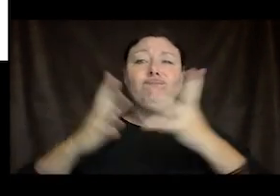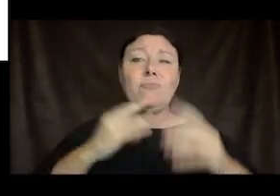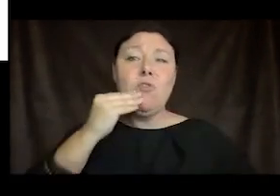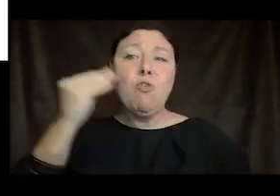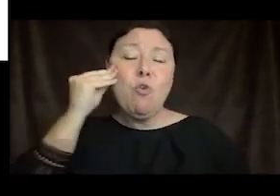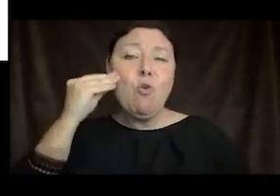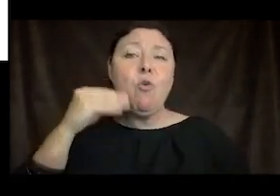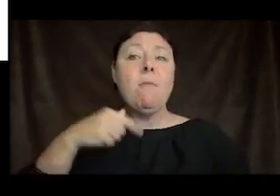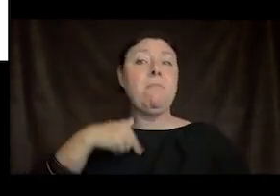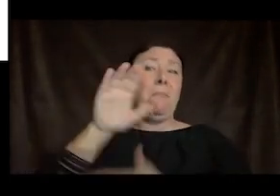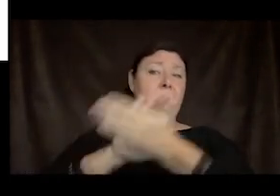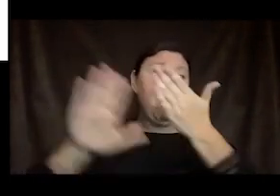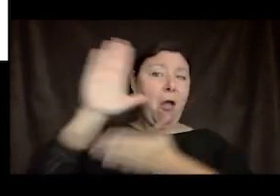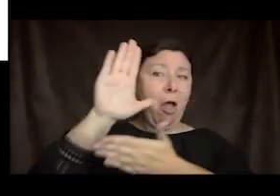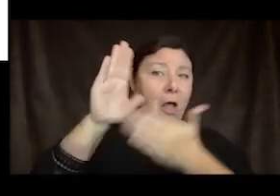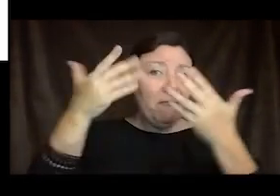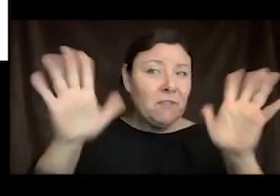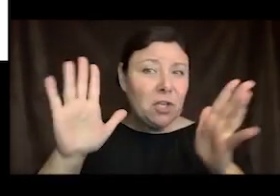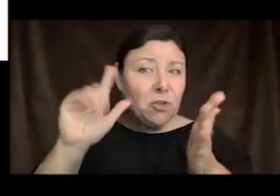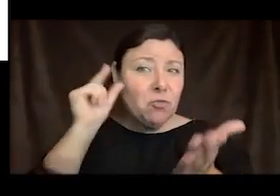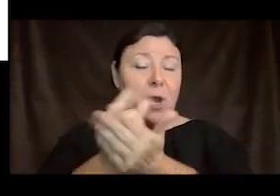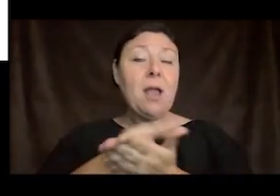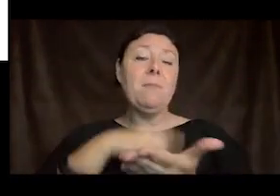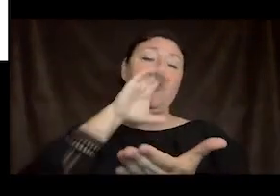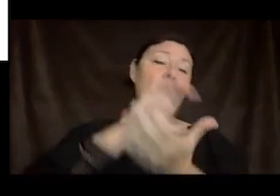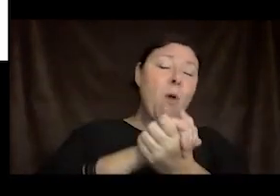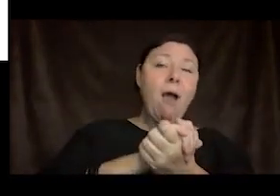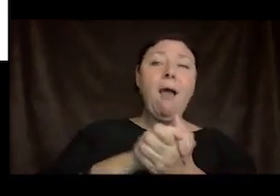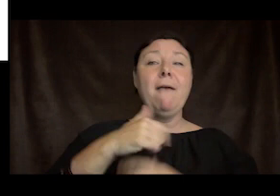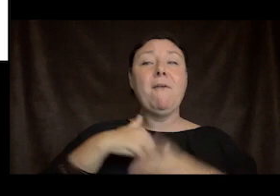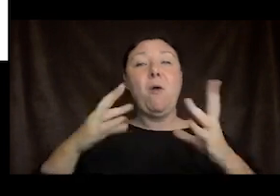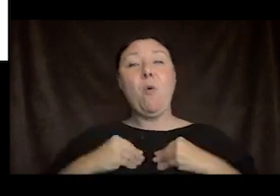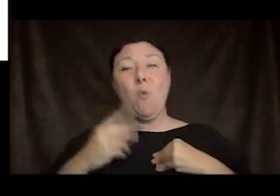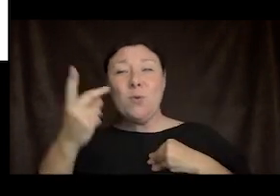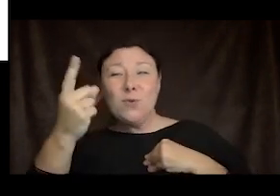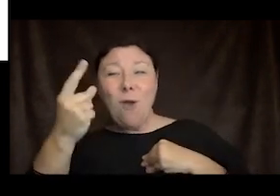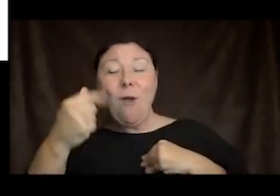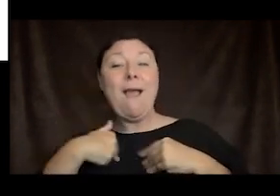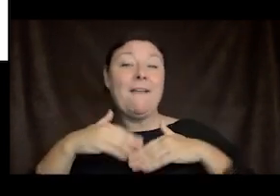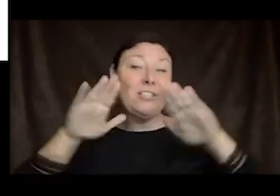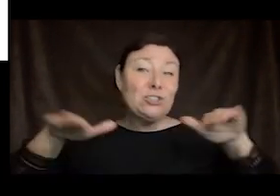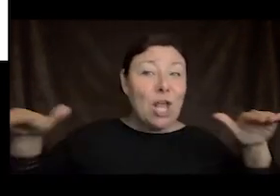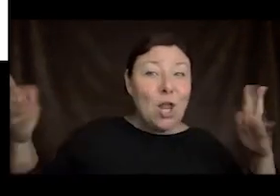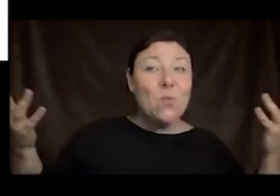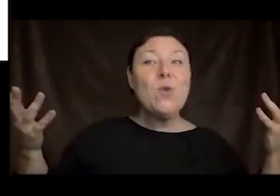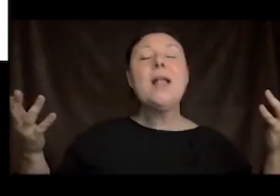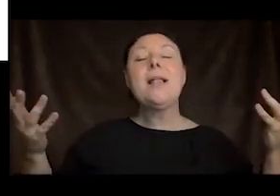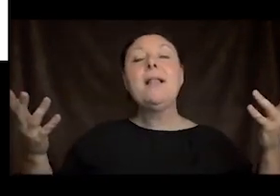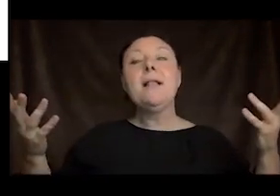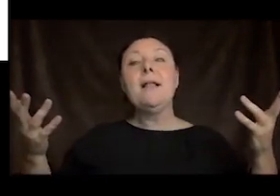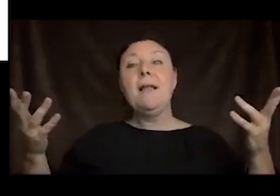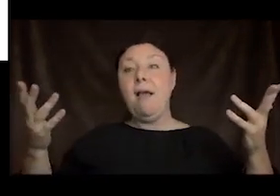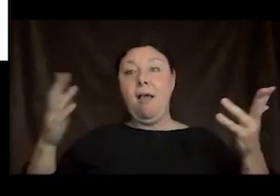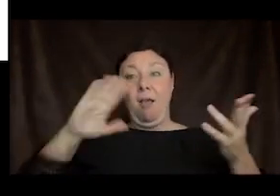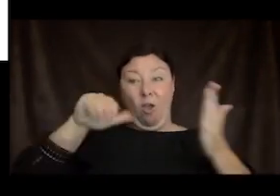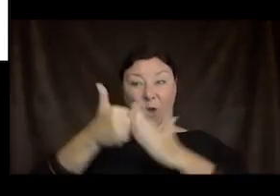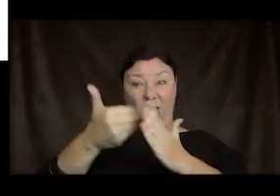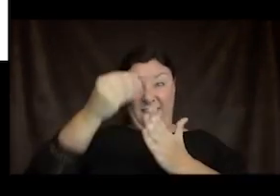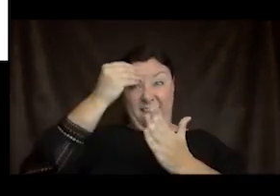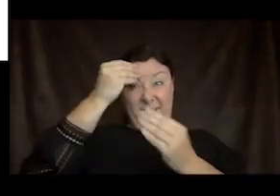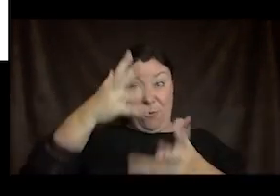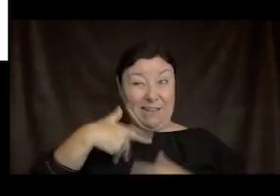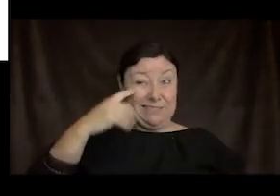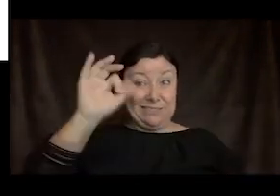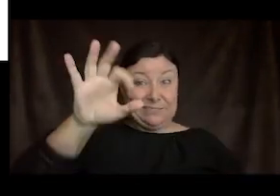me who I am, a wife, a godmother, a dog owner, all of those things make up all of who